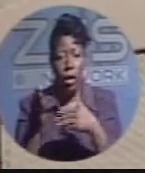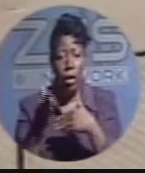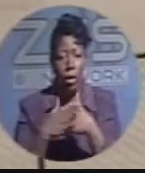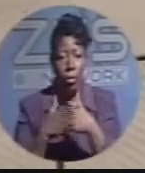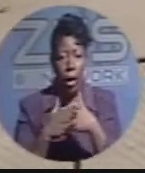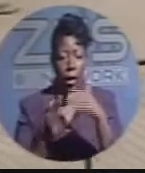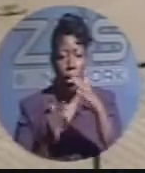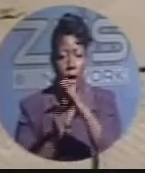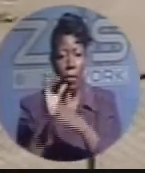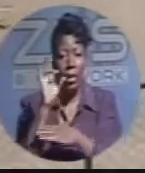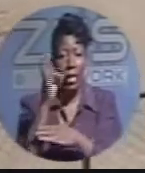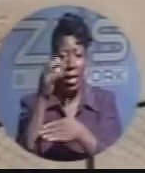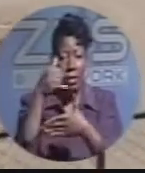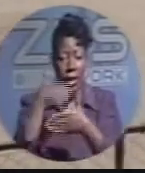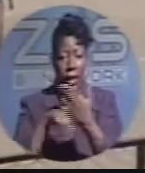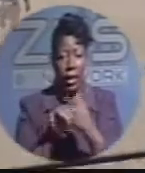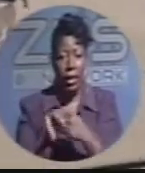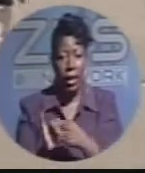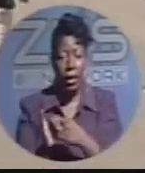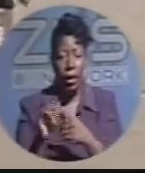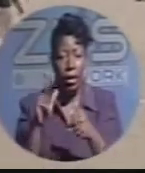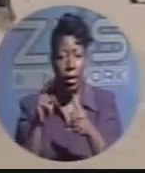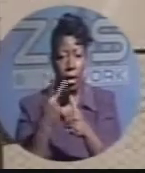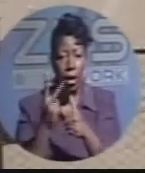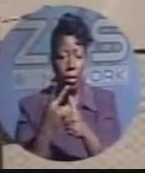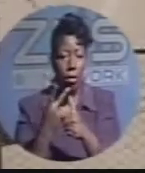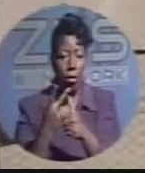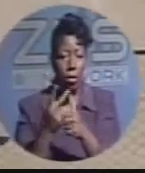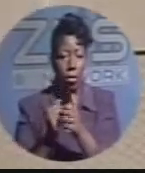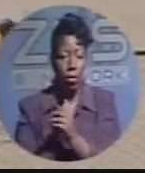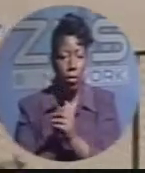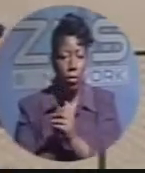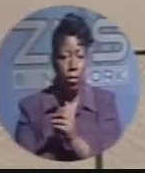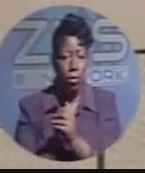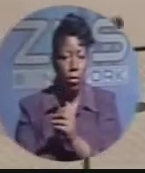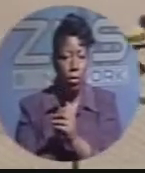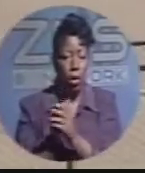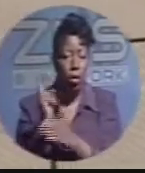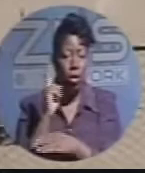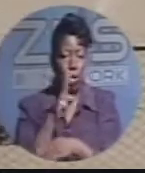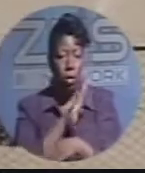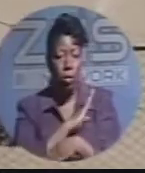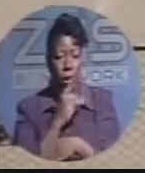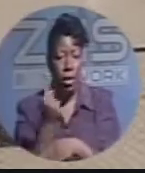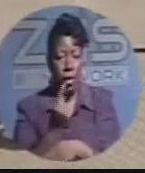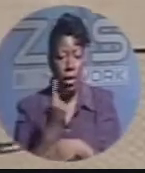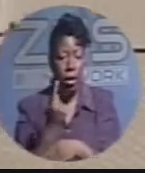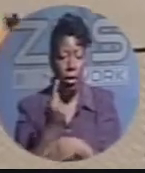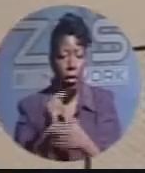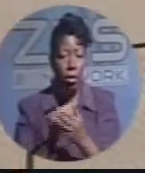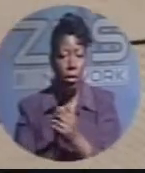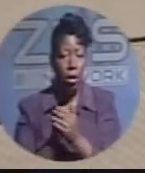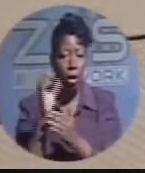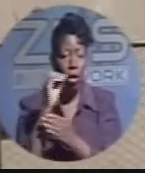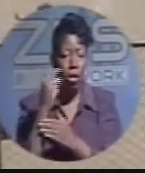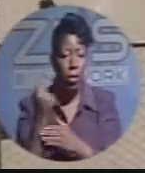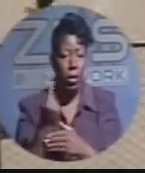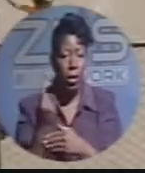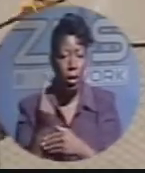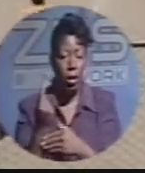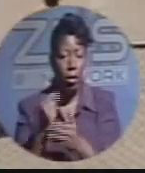of the seventh inning. A double by Greg Gardner. Richard Bean with a single. Jose Hilton with a